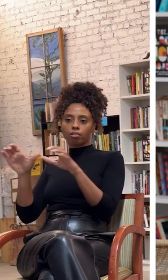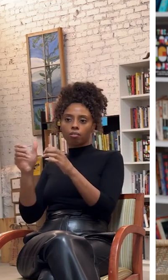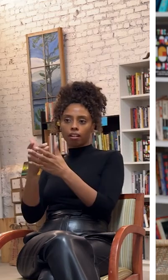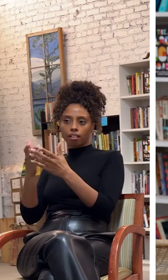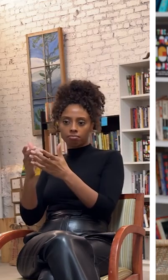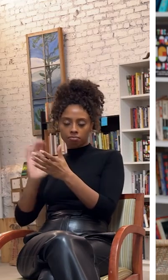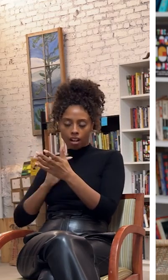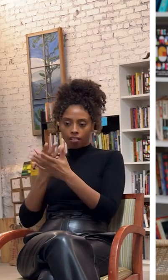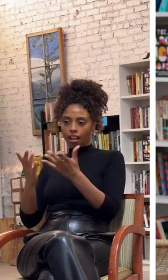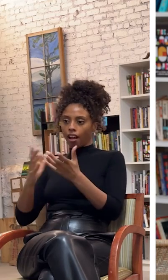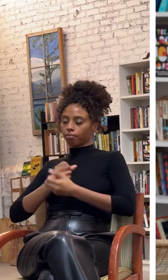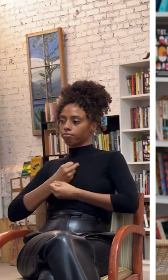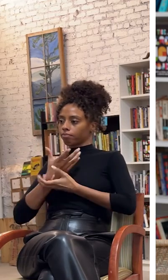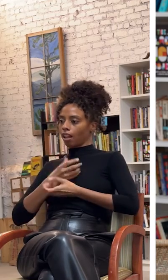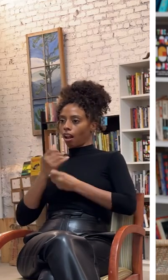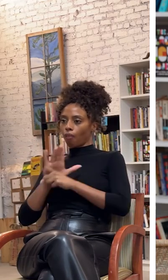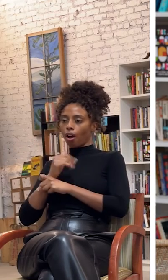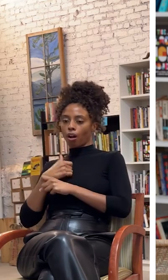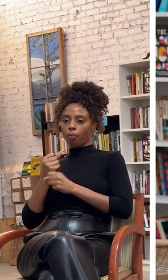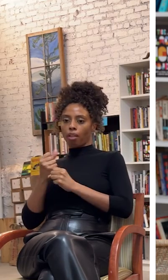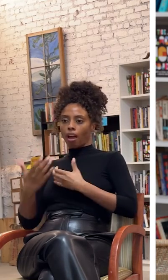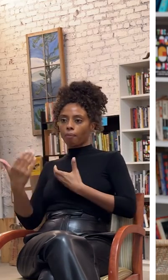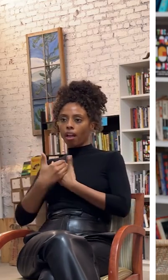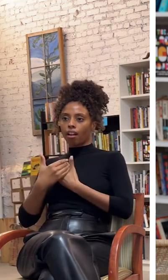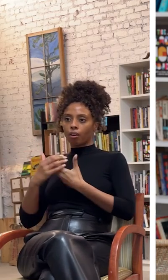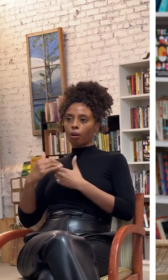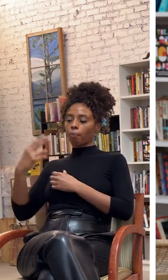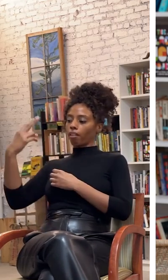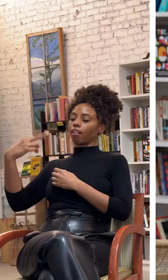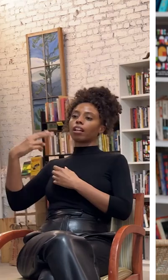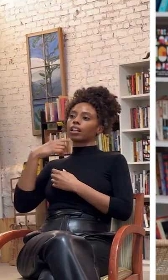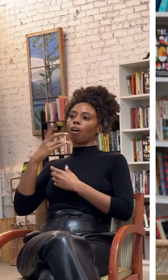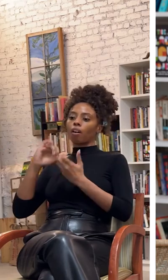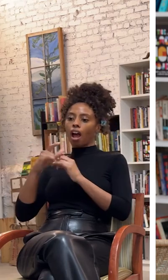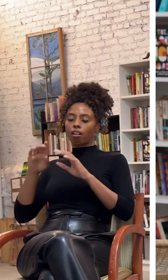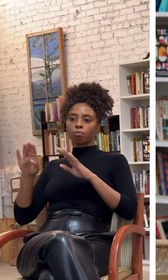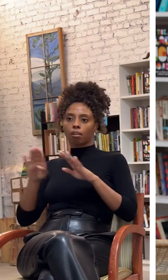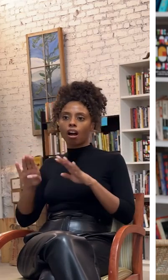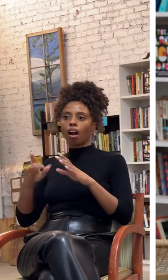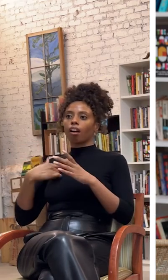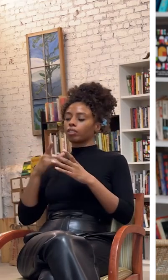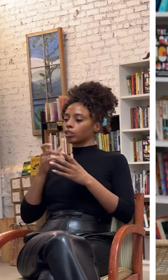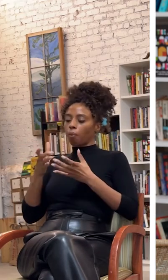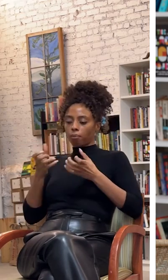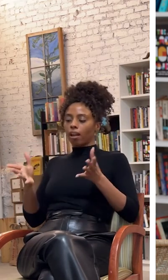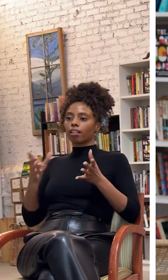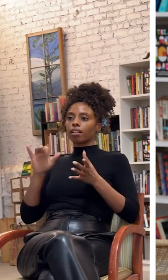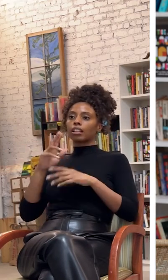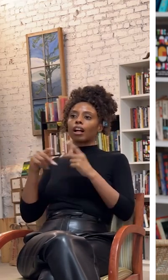fully self-expressed without interruption, without being told how to be. We just want to be. That's it. That's a type of